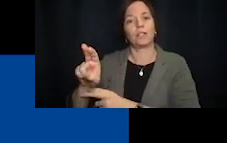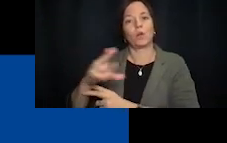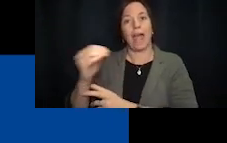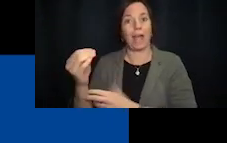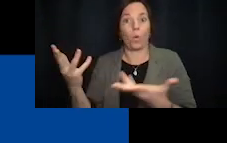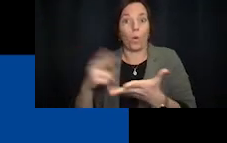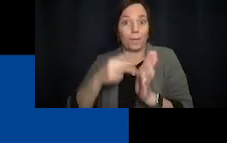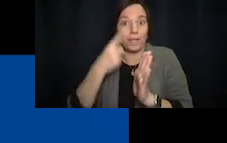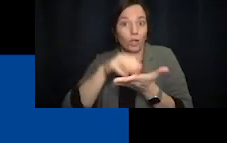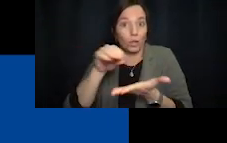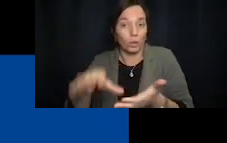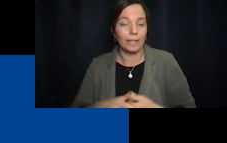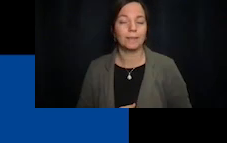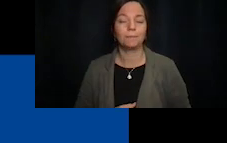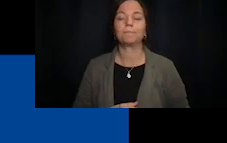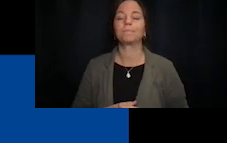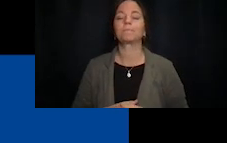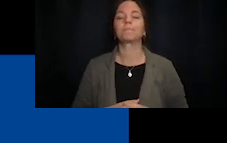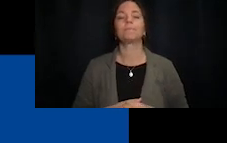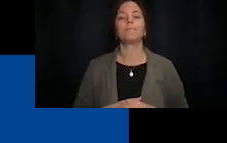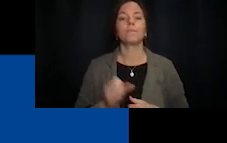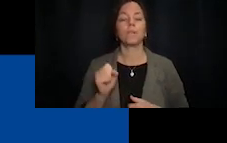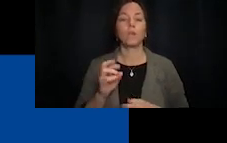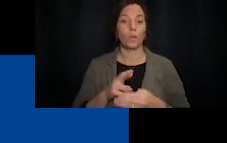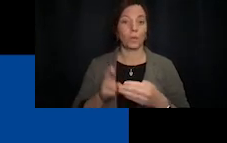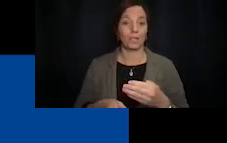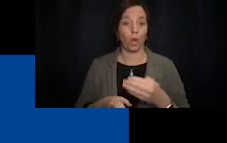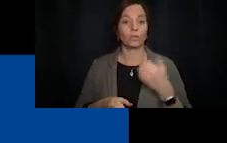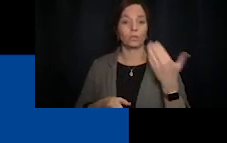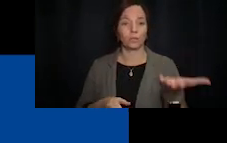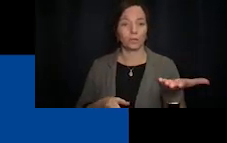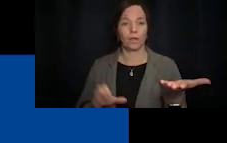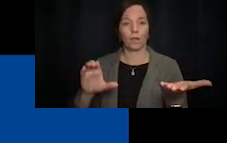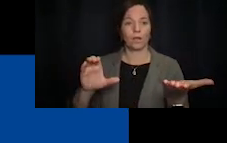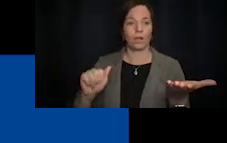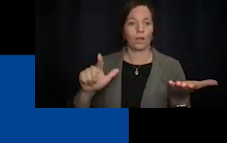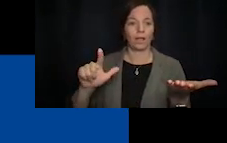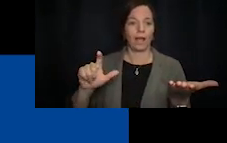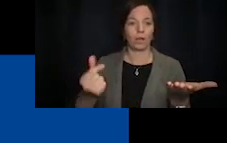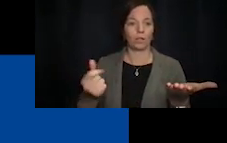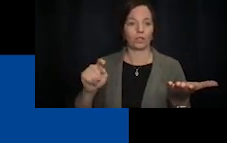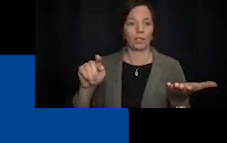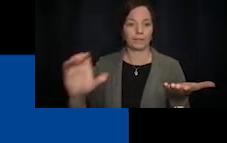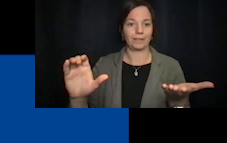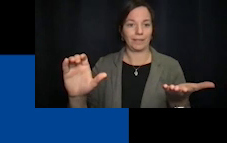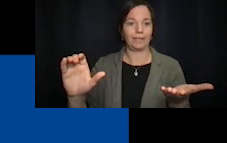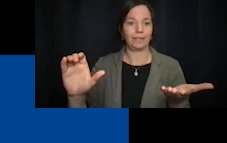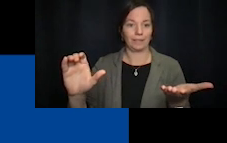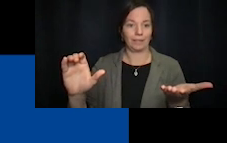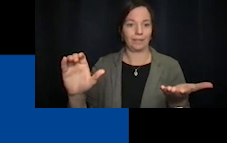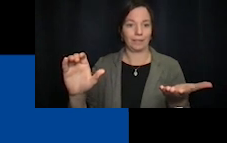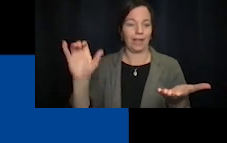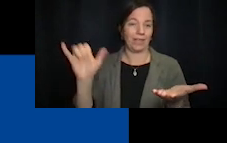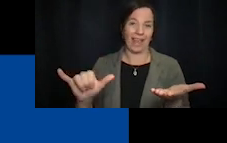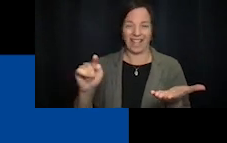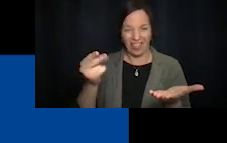students. So the result of that is proposed as CalGETSE, California General Education Transfer Curriculum. It would be the